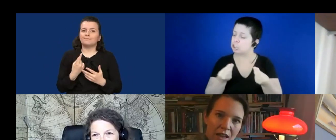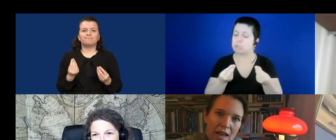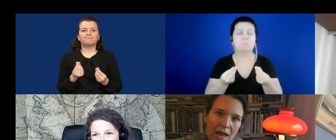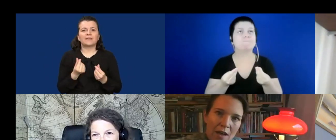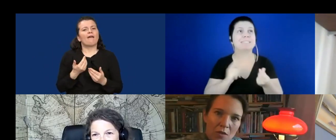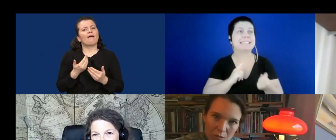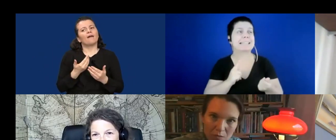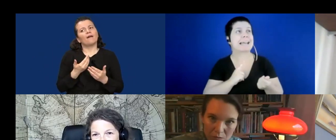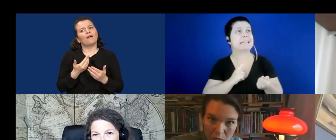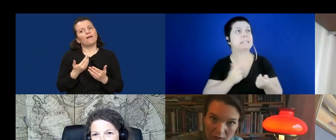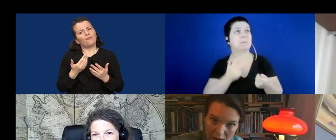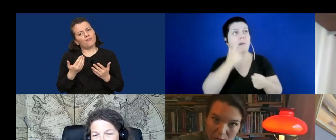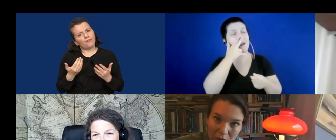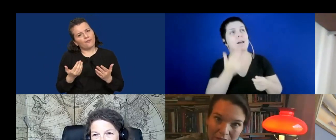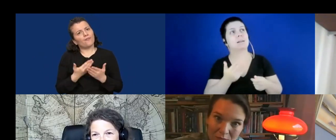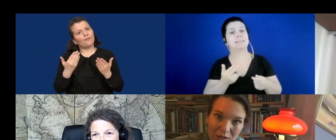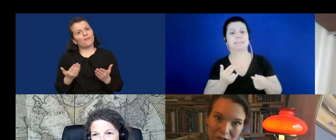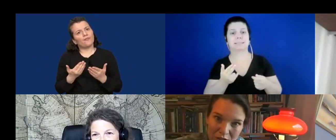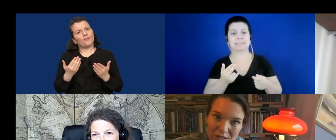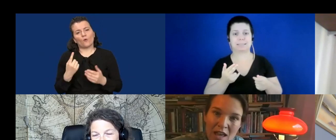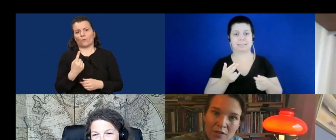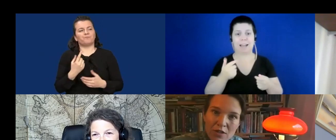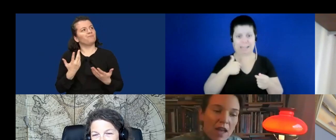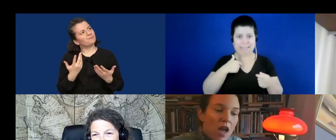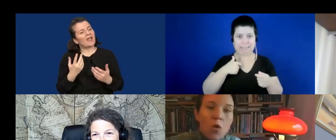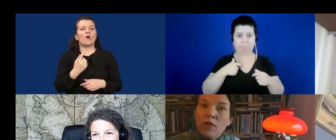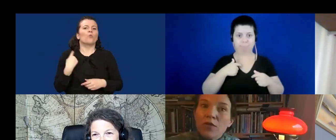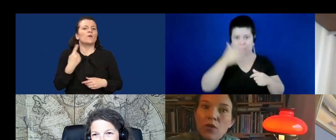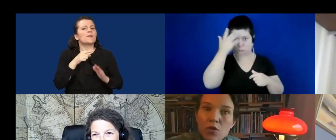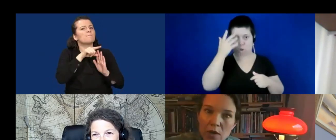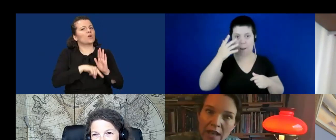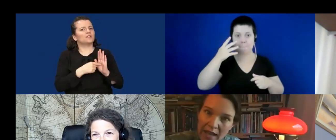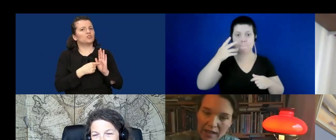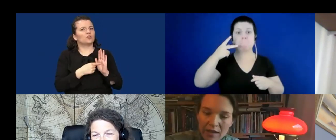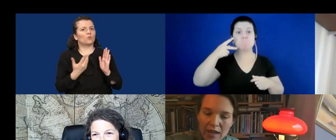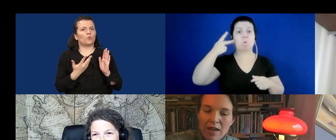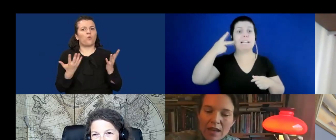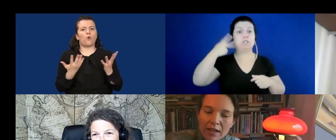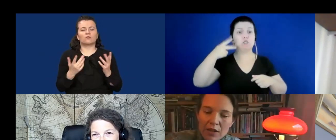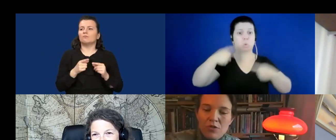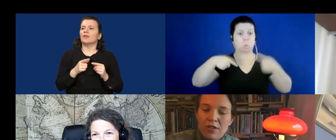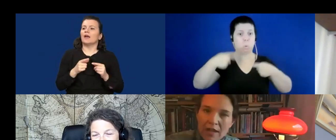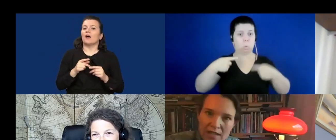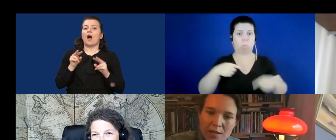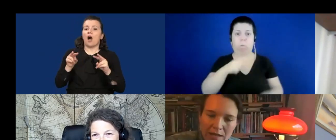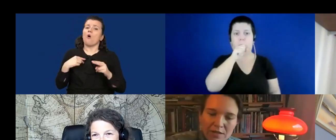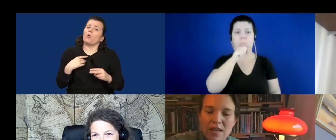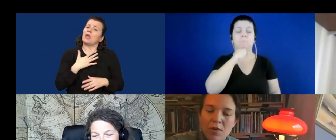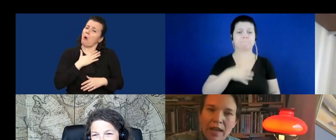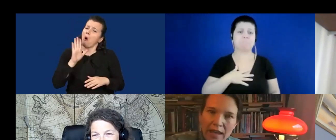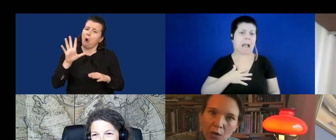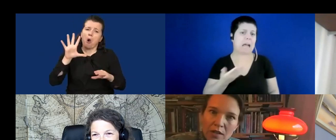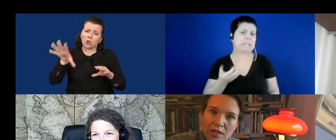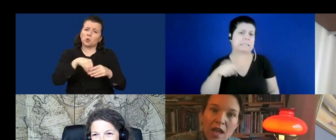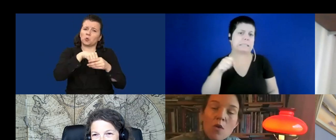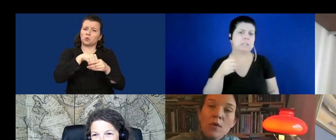tendency with us politicians to say, oh, well, of course, we like inclusion, accessibility,